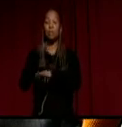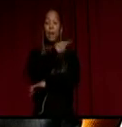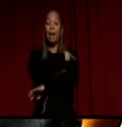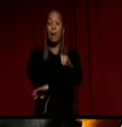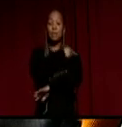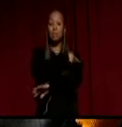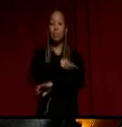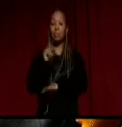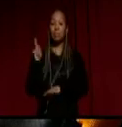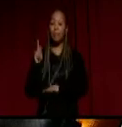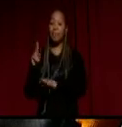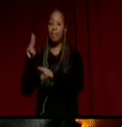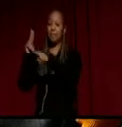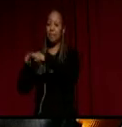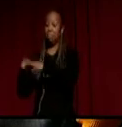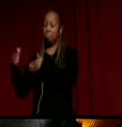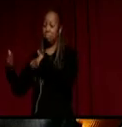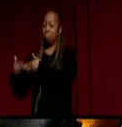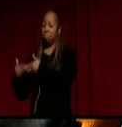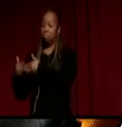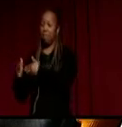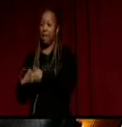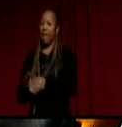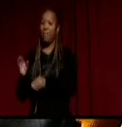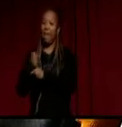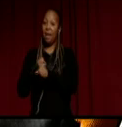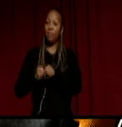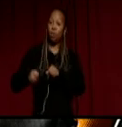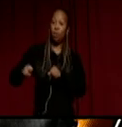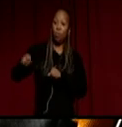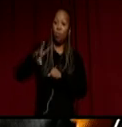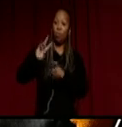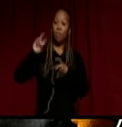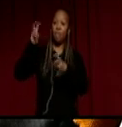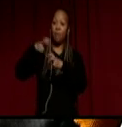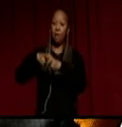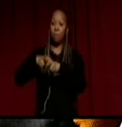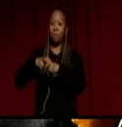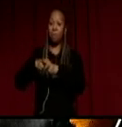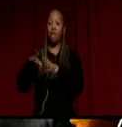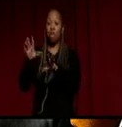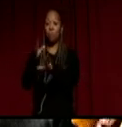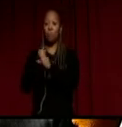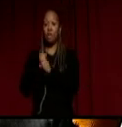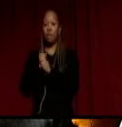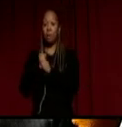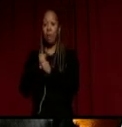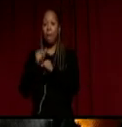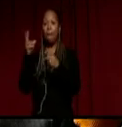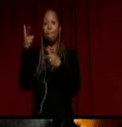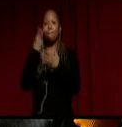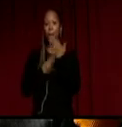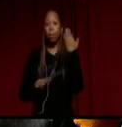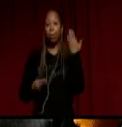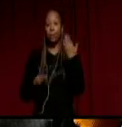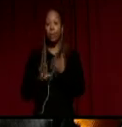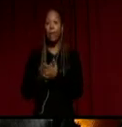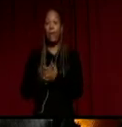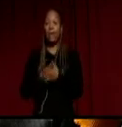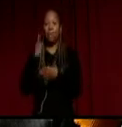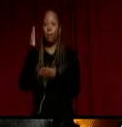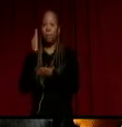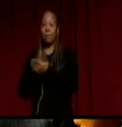and someone sitting next to you has the coronavirus, and then you get that one too. Also, if you do that, you'll